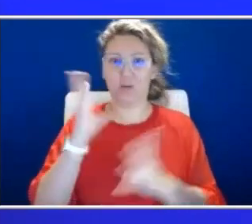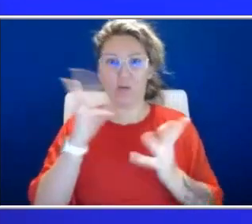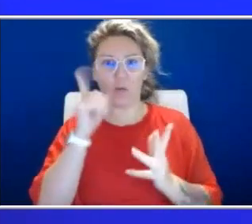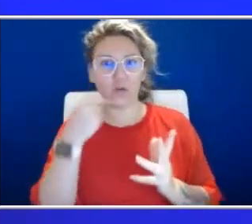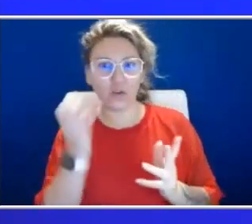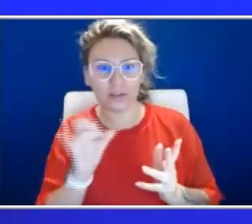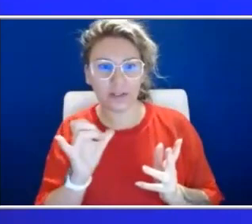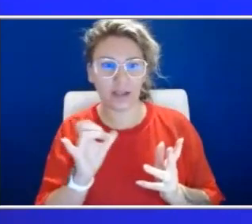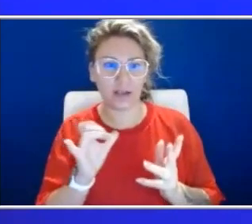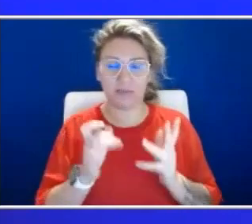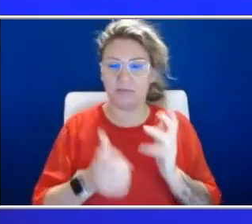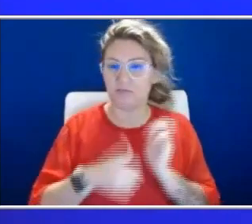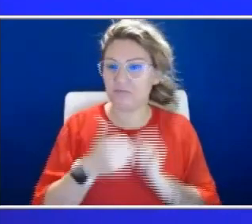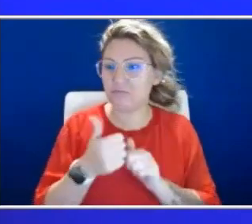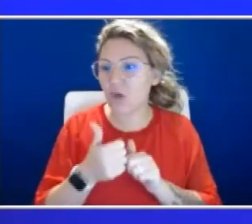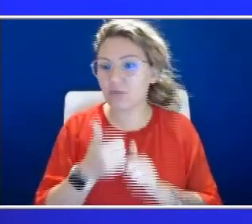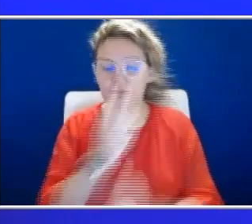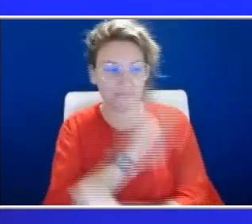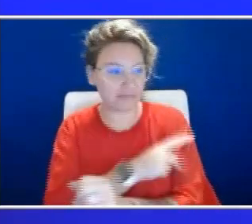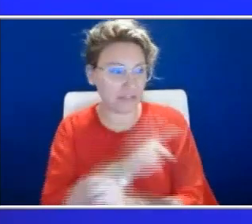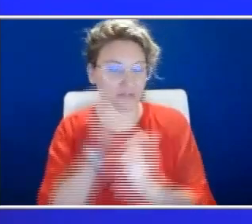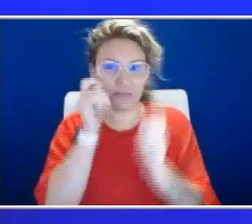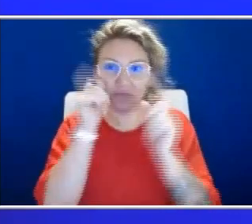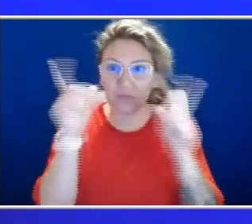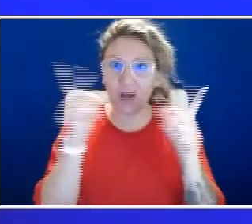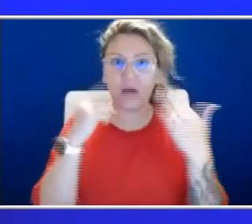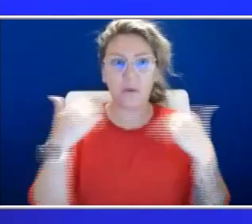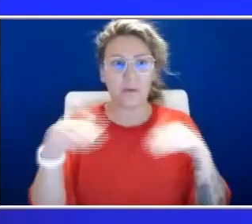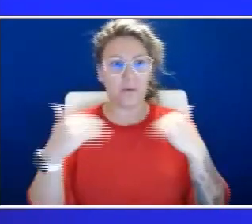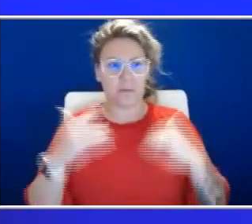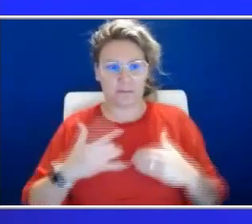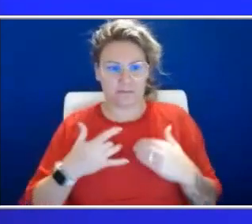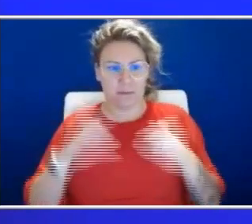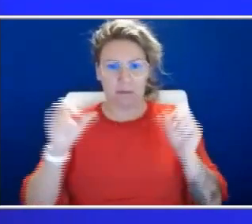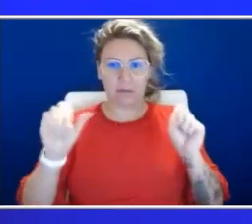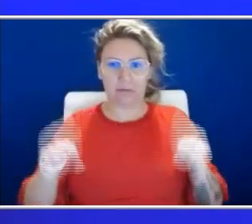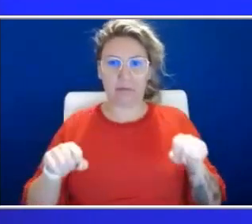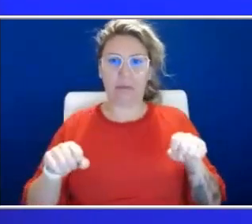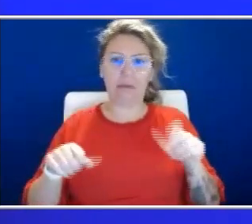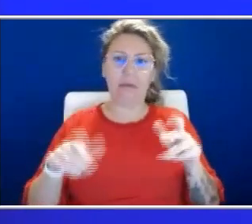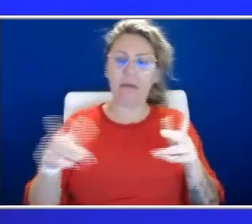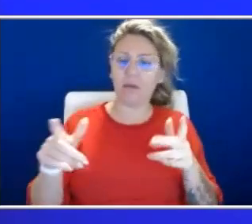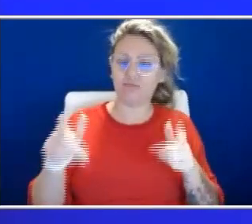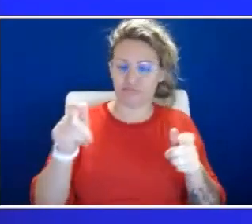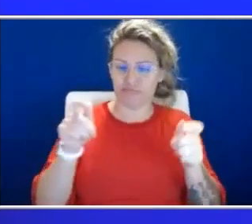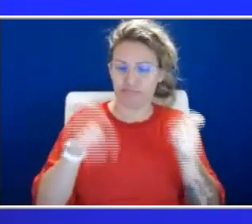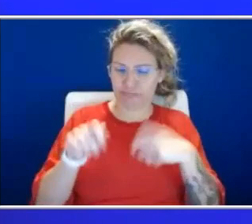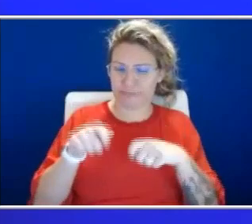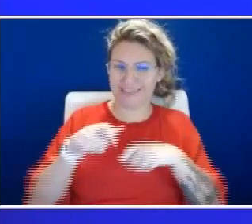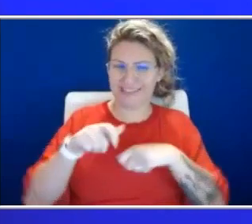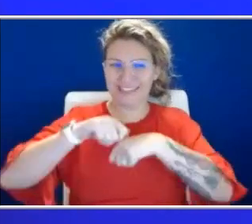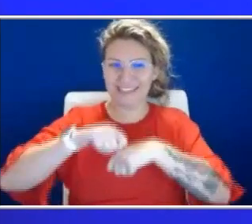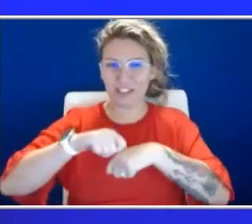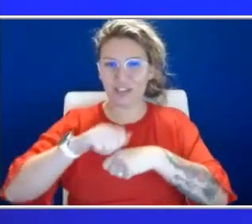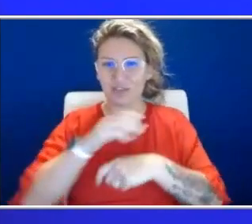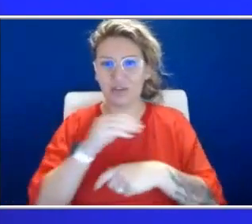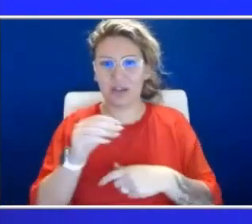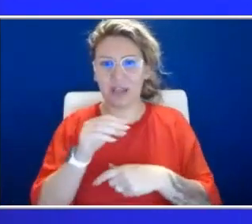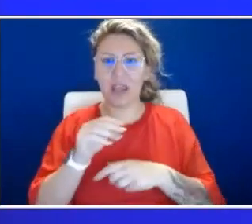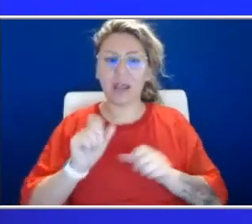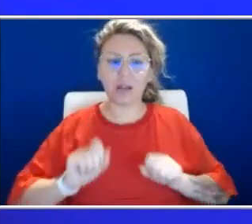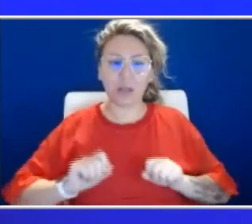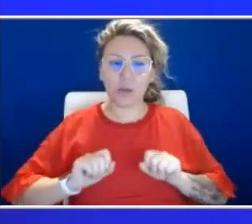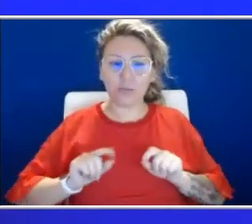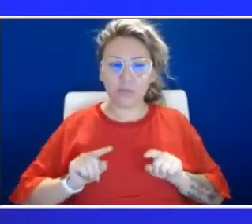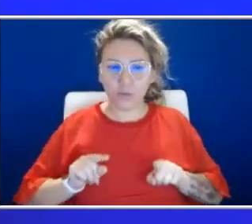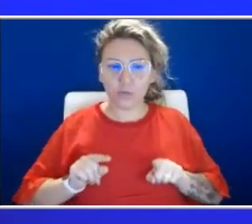sensation. We just do a little rearrangement of some of the tissue, and you can have a little projecting nipple. A lot of